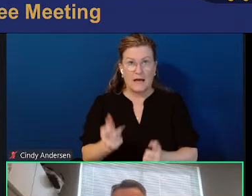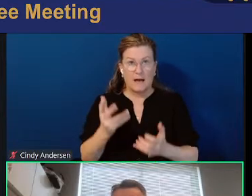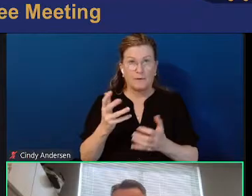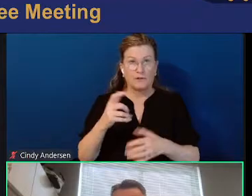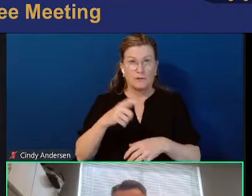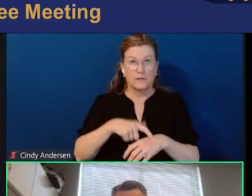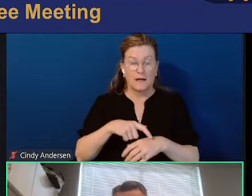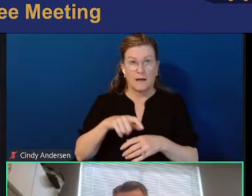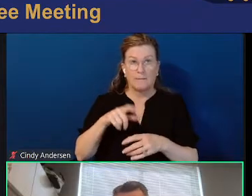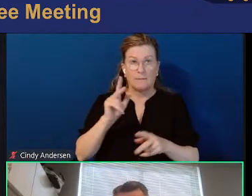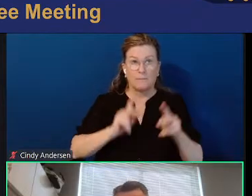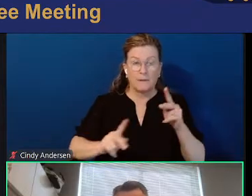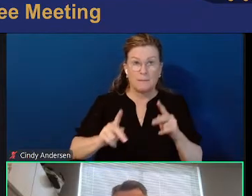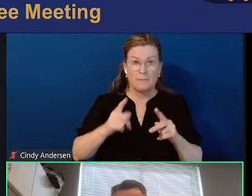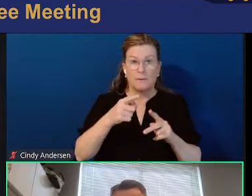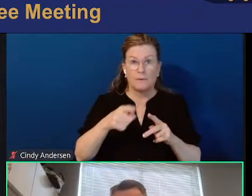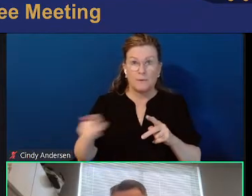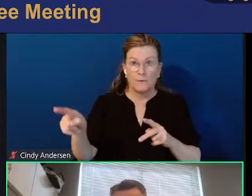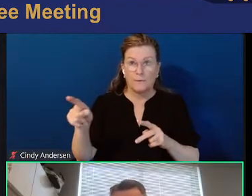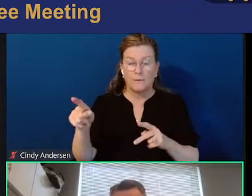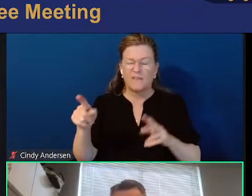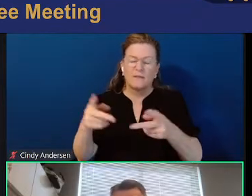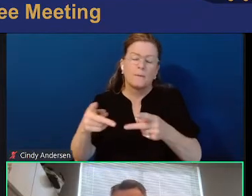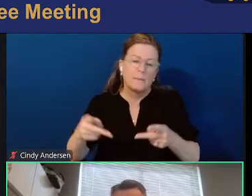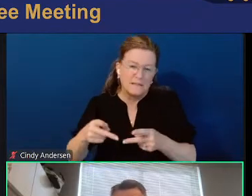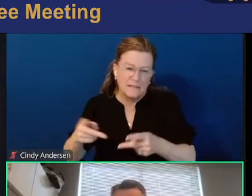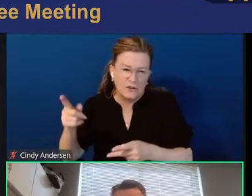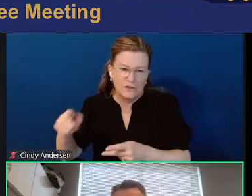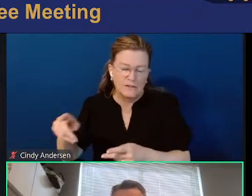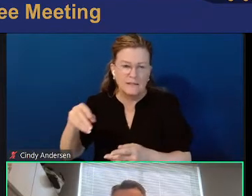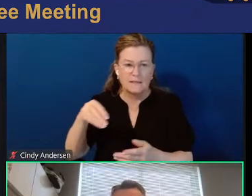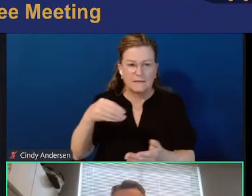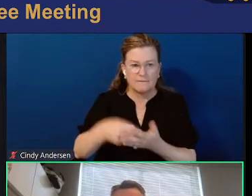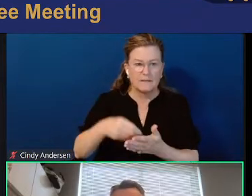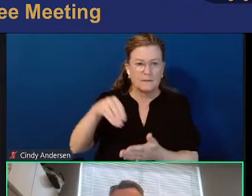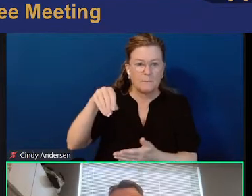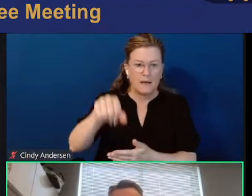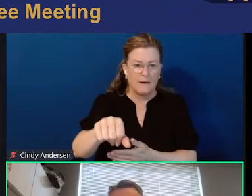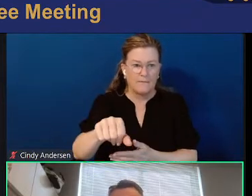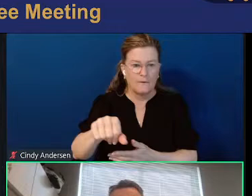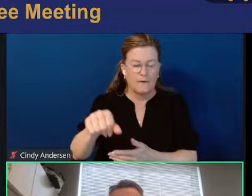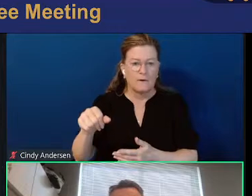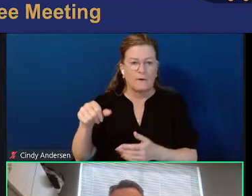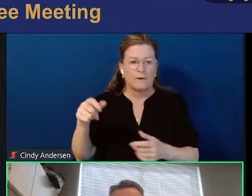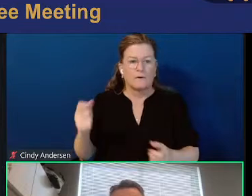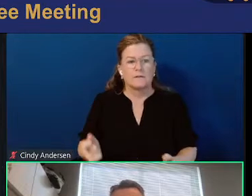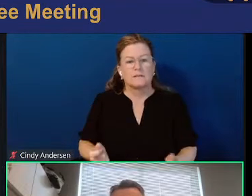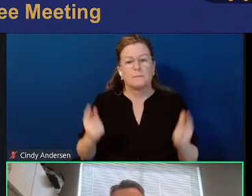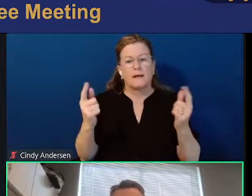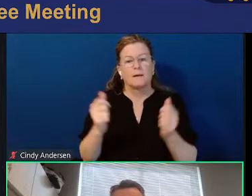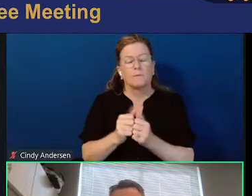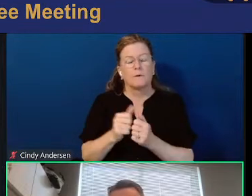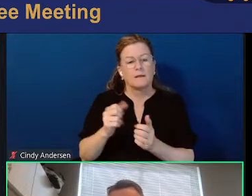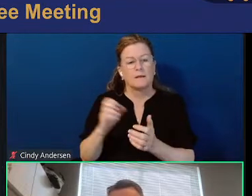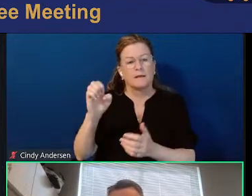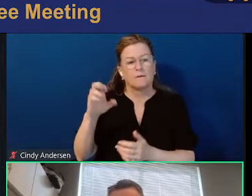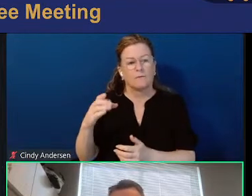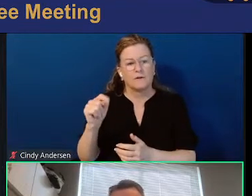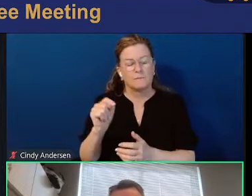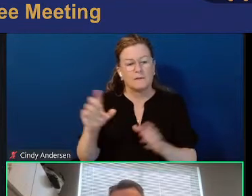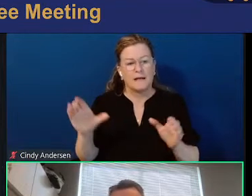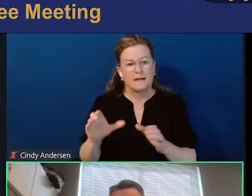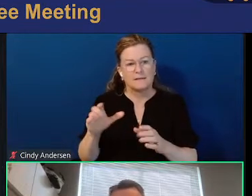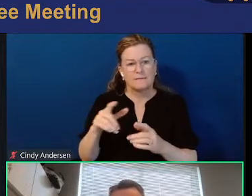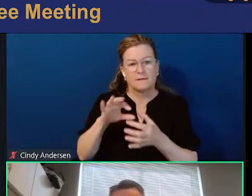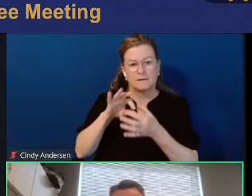the individuals who the positions that these funds pay for spend on enrichment activities that are solely based